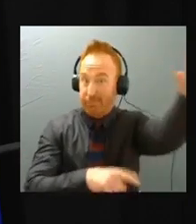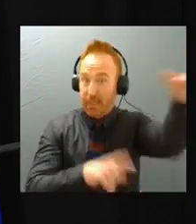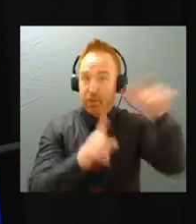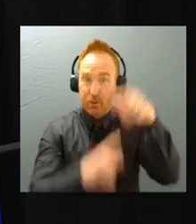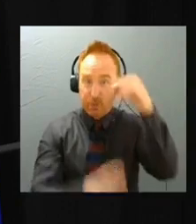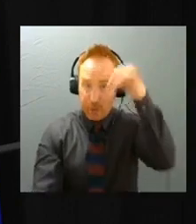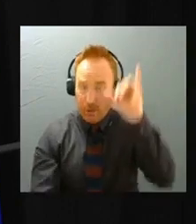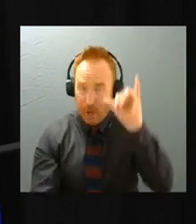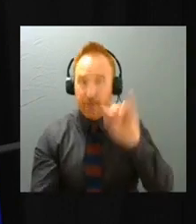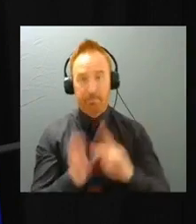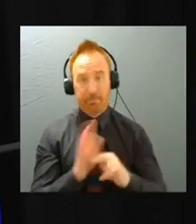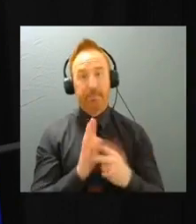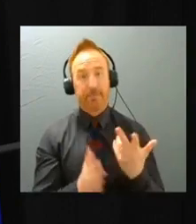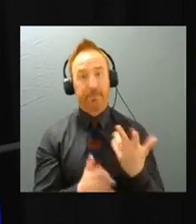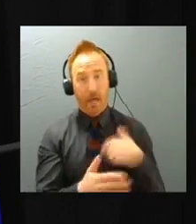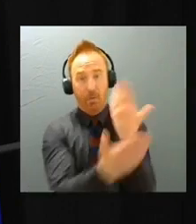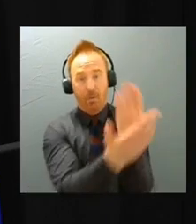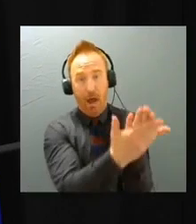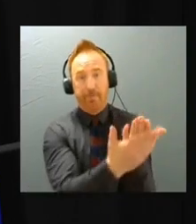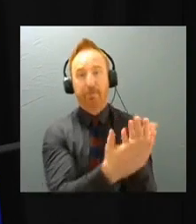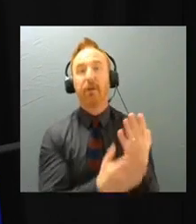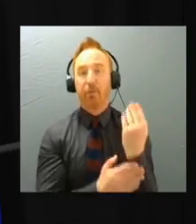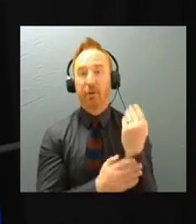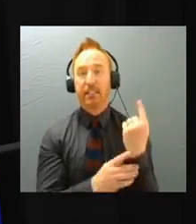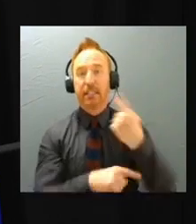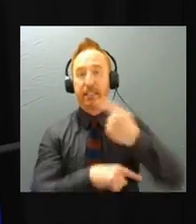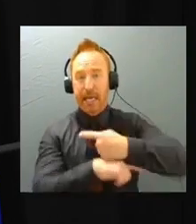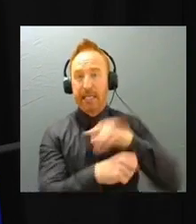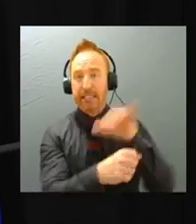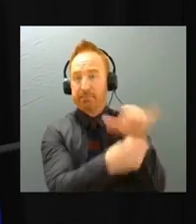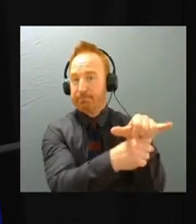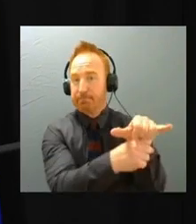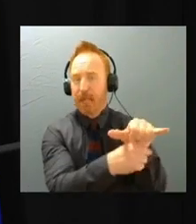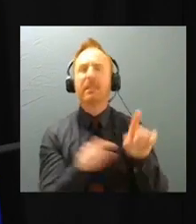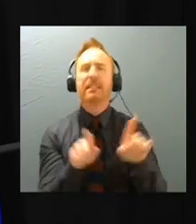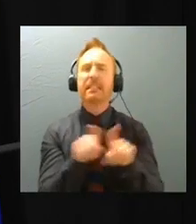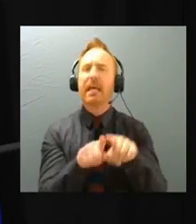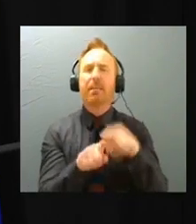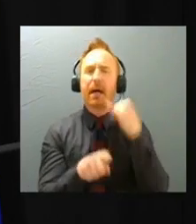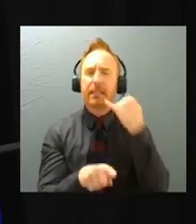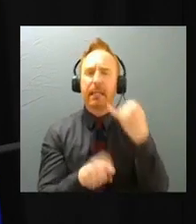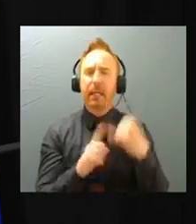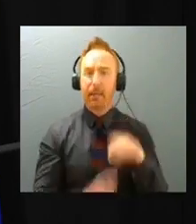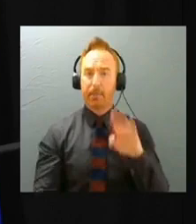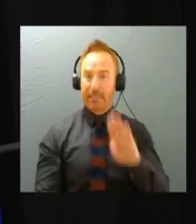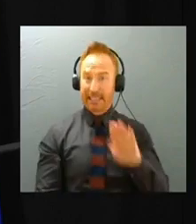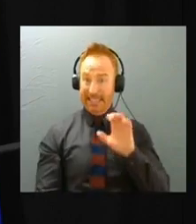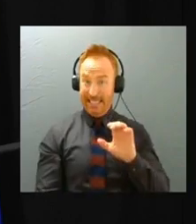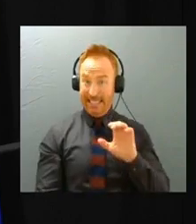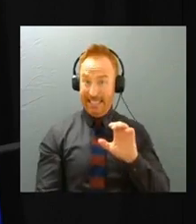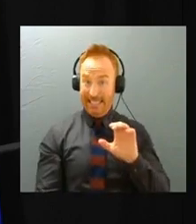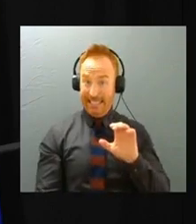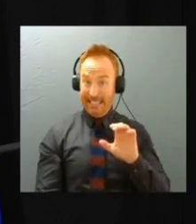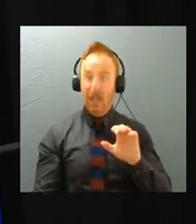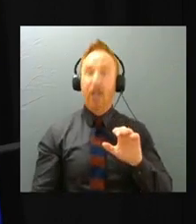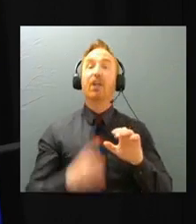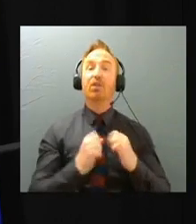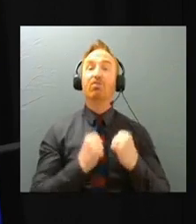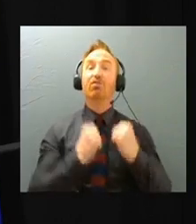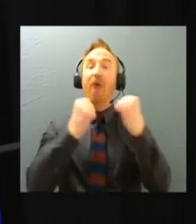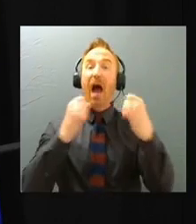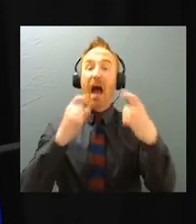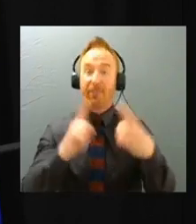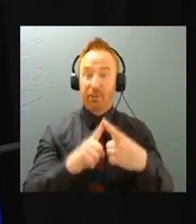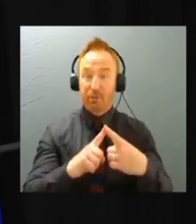as well. It would be very similar to if you were in British Columbia and you were driving up, but decided to go over to